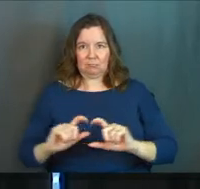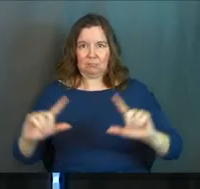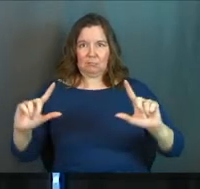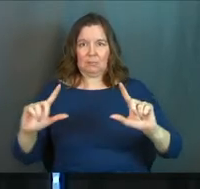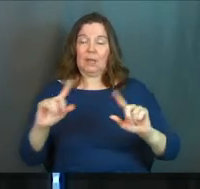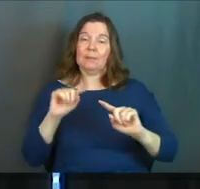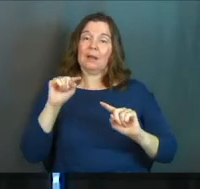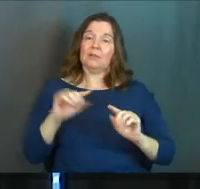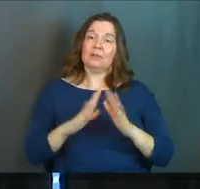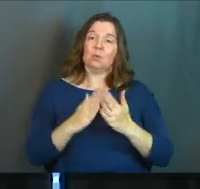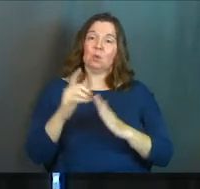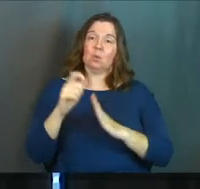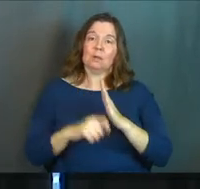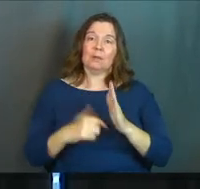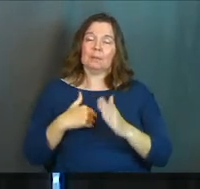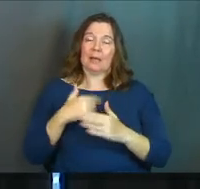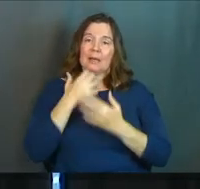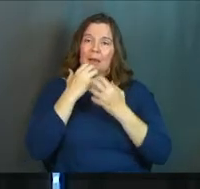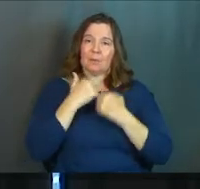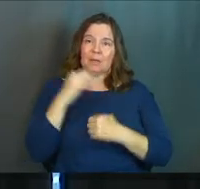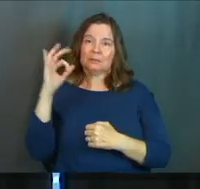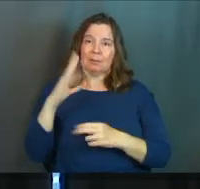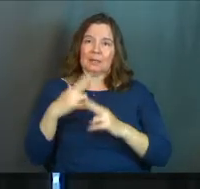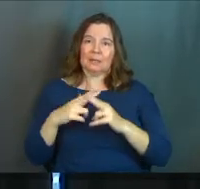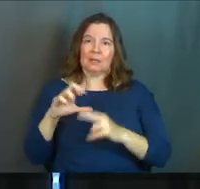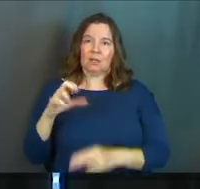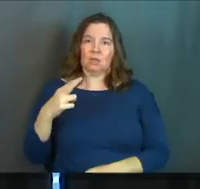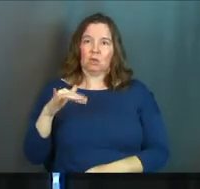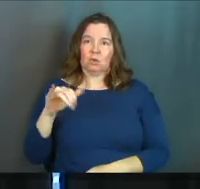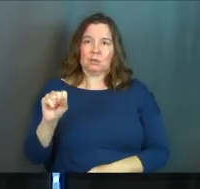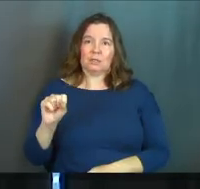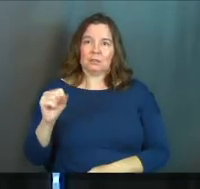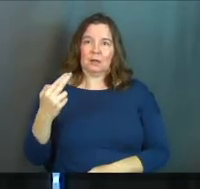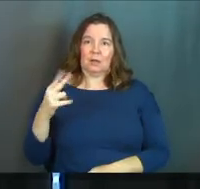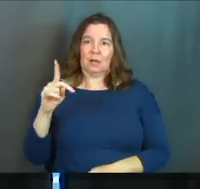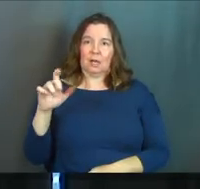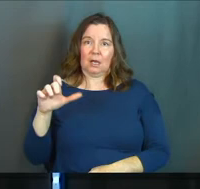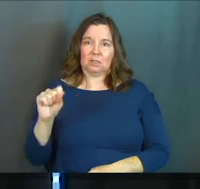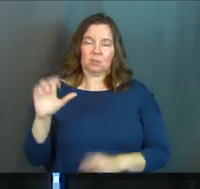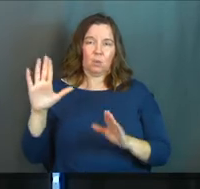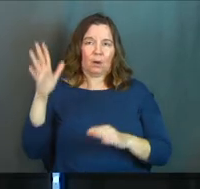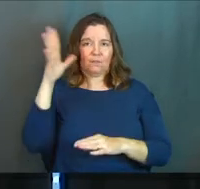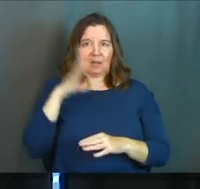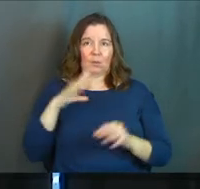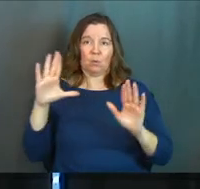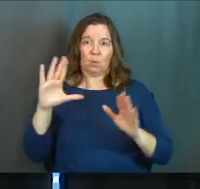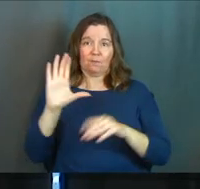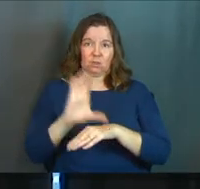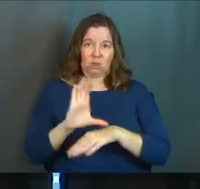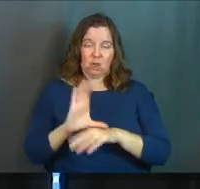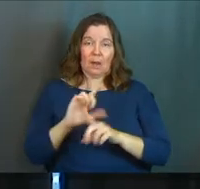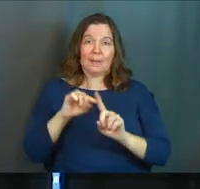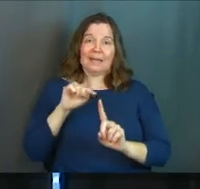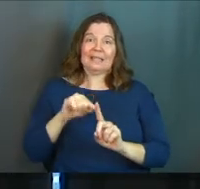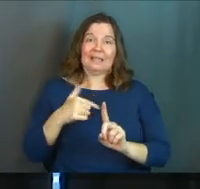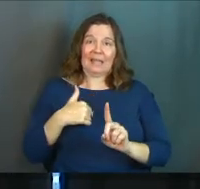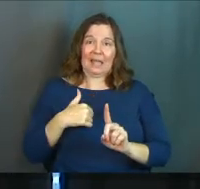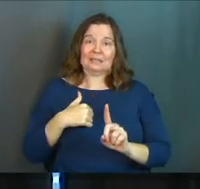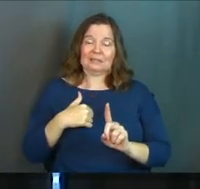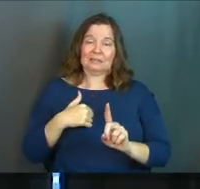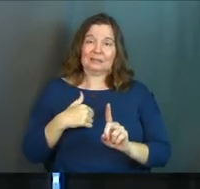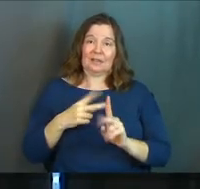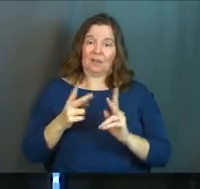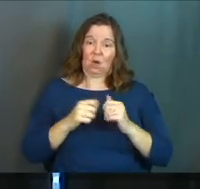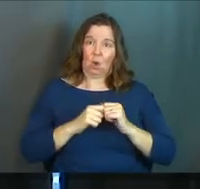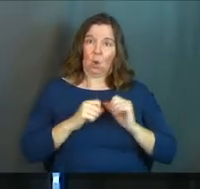way, but this book was written by a precious pastor named Chris Hodges, wonderful guy with a wonderful church, but he has been